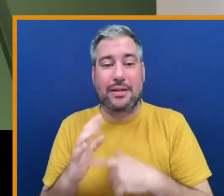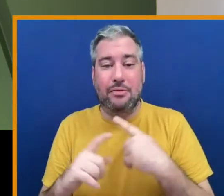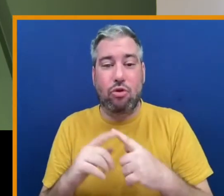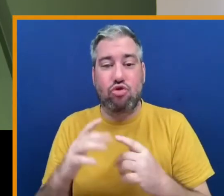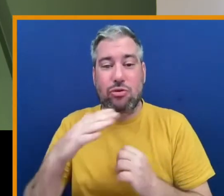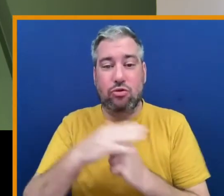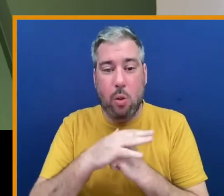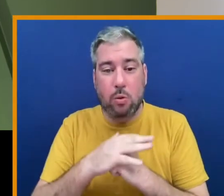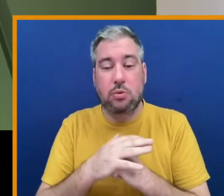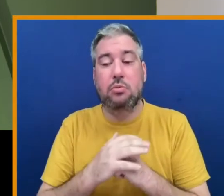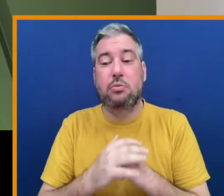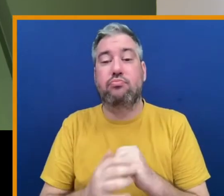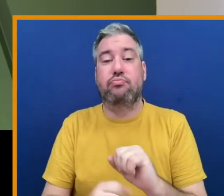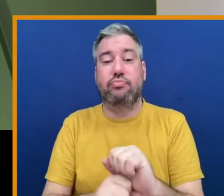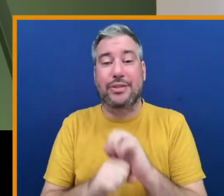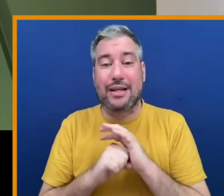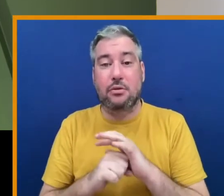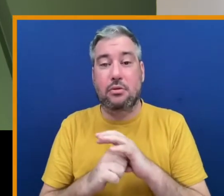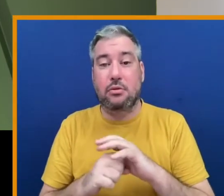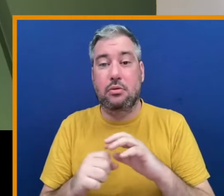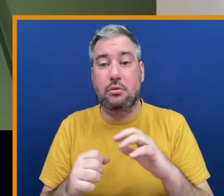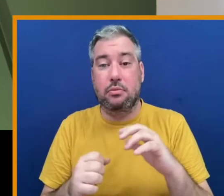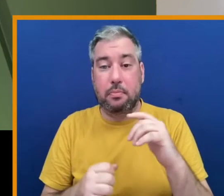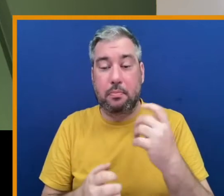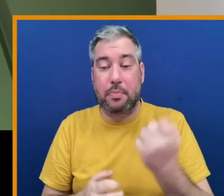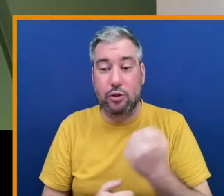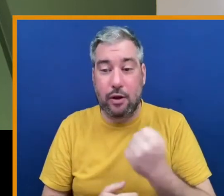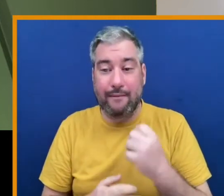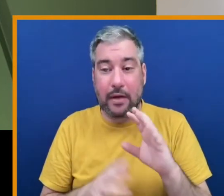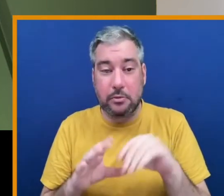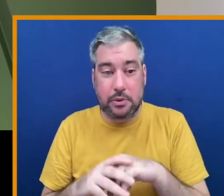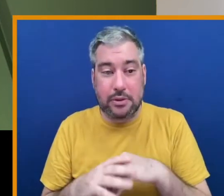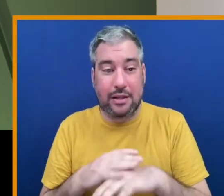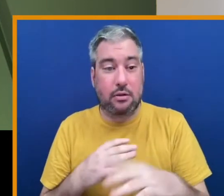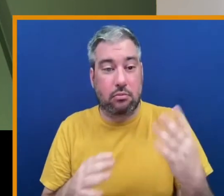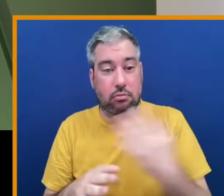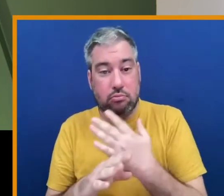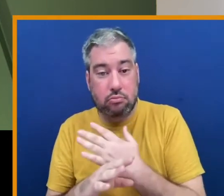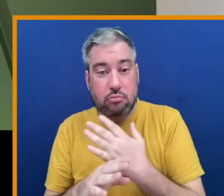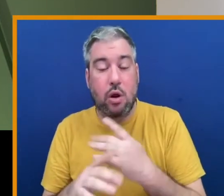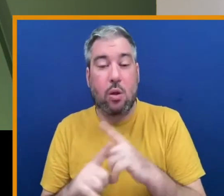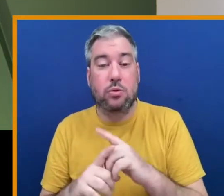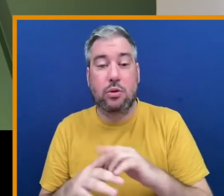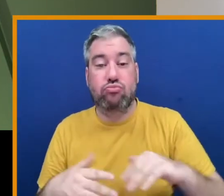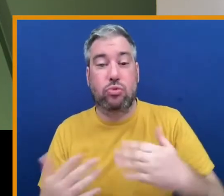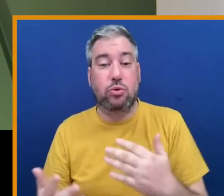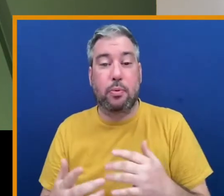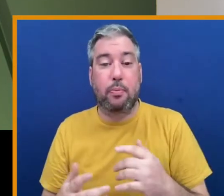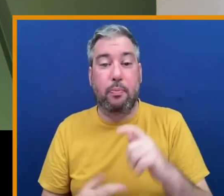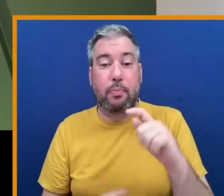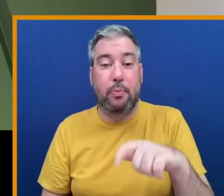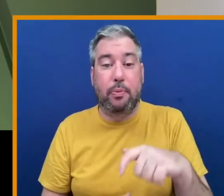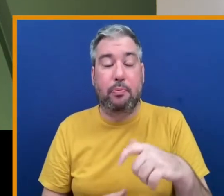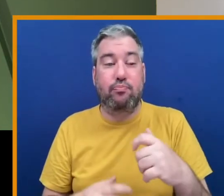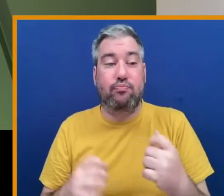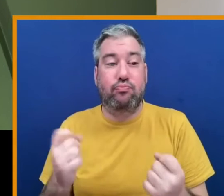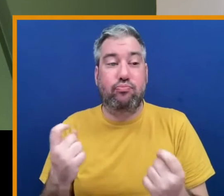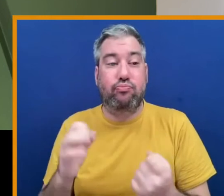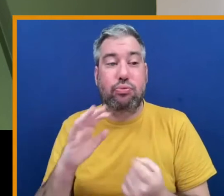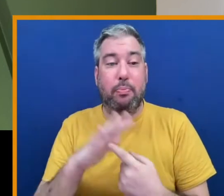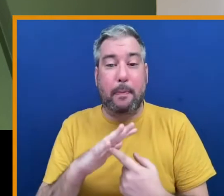kept maintenance grants for young people at university. And yes, we prioritised money in the NHS for mental health. All of